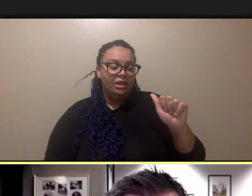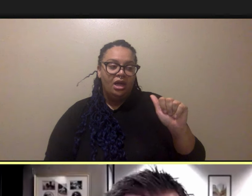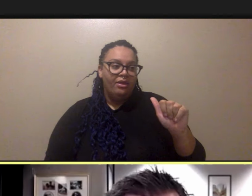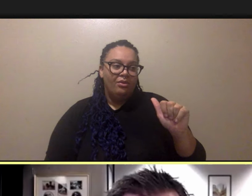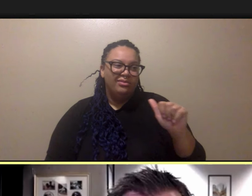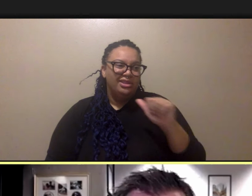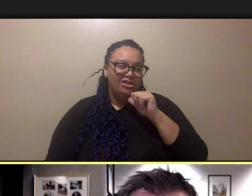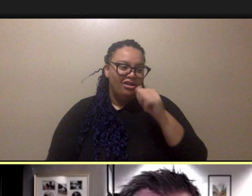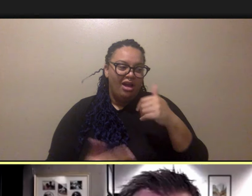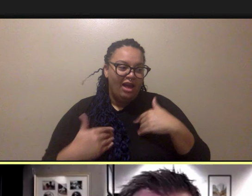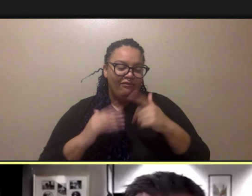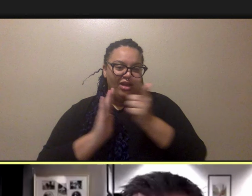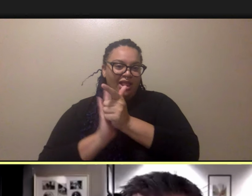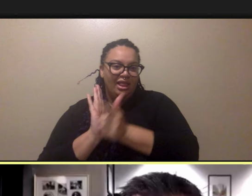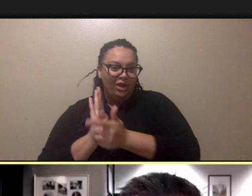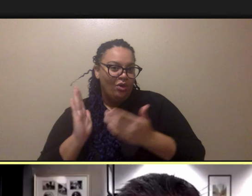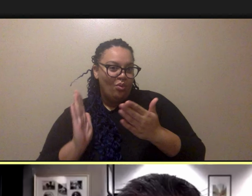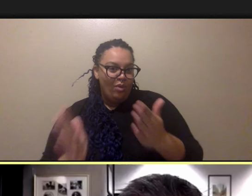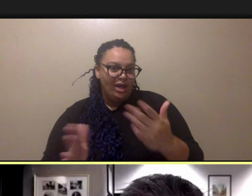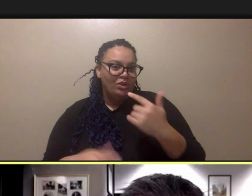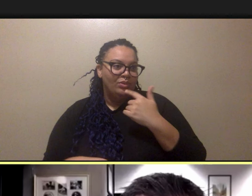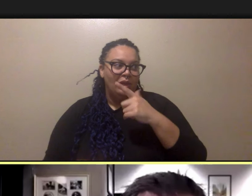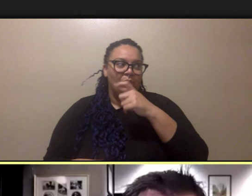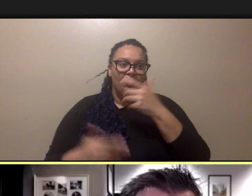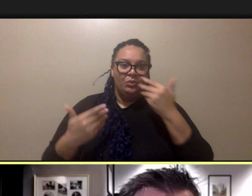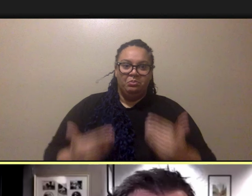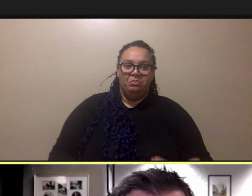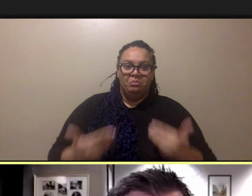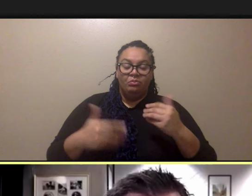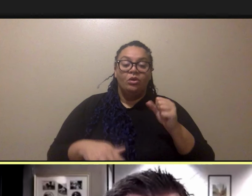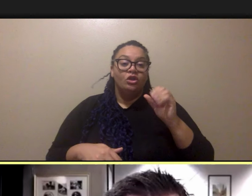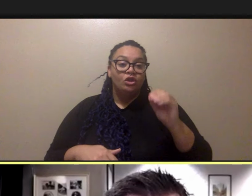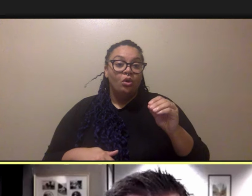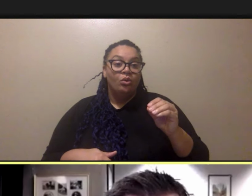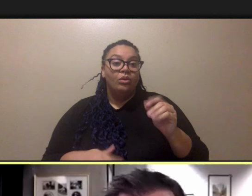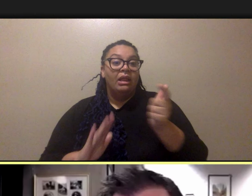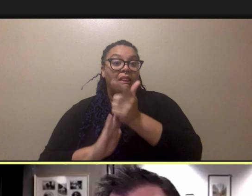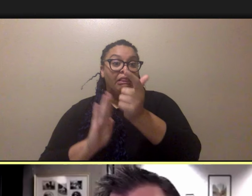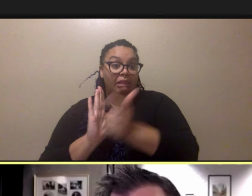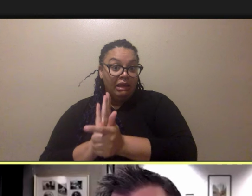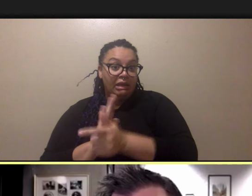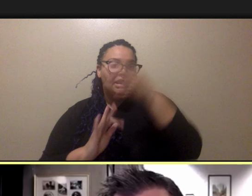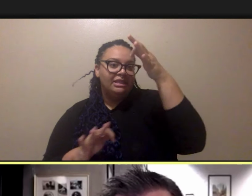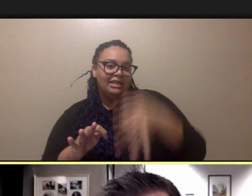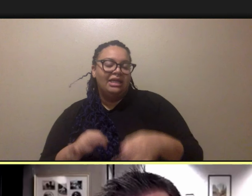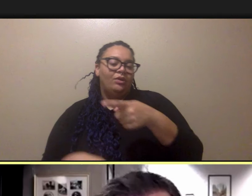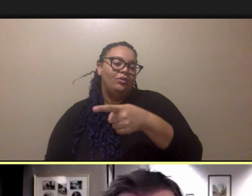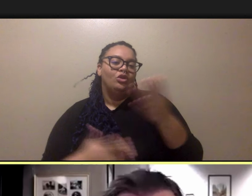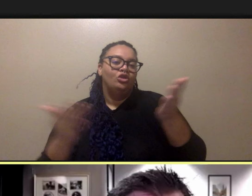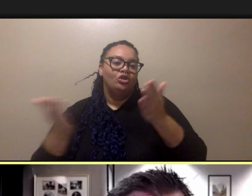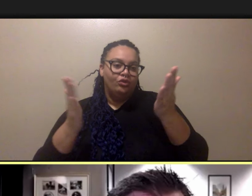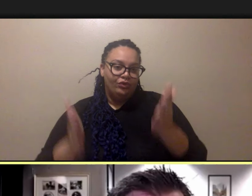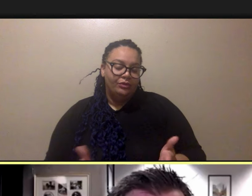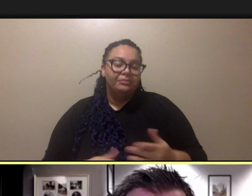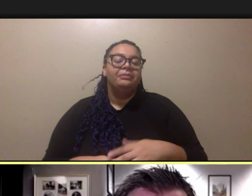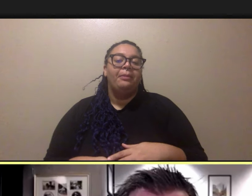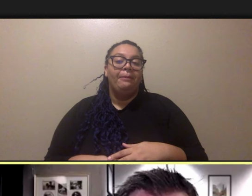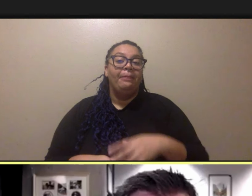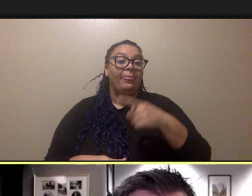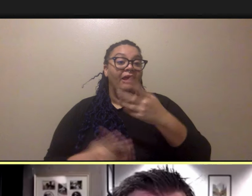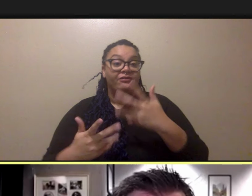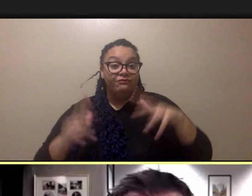he was. And so he was legally classified as servant. He served out his 7 years